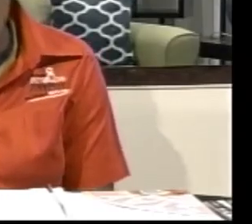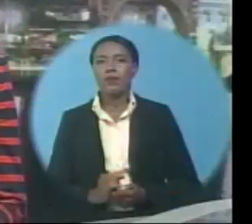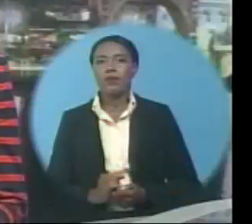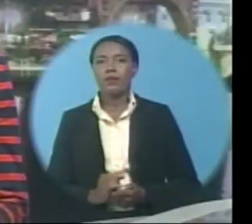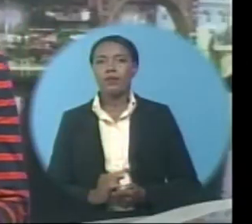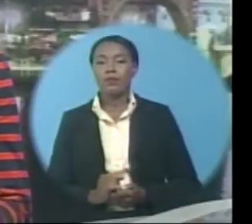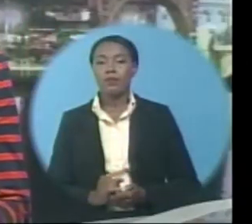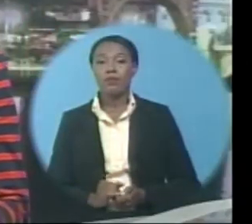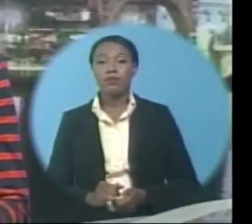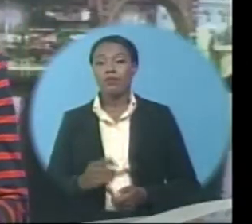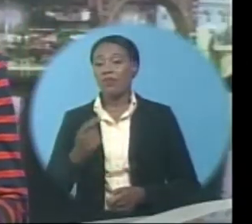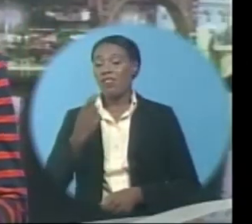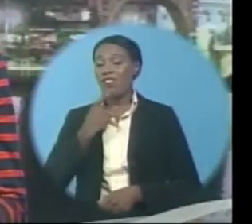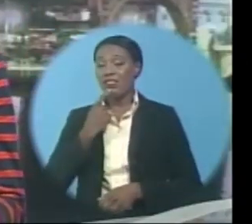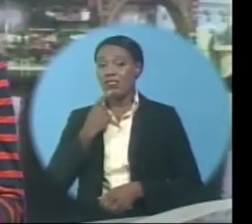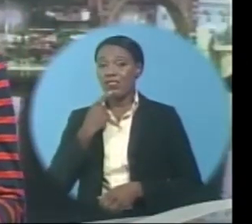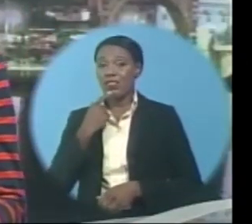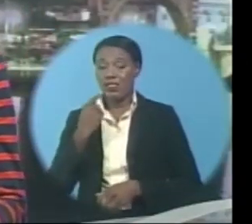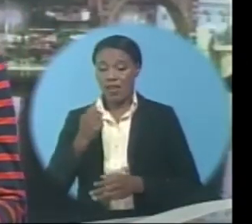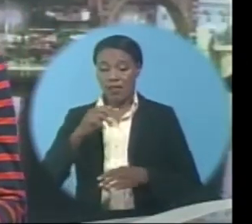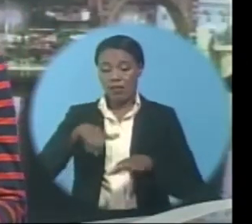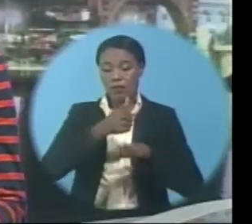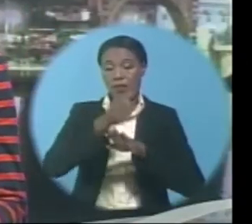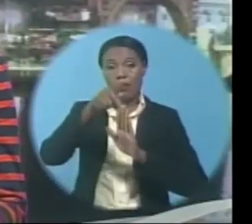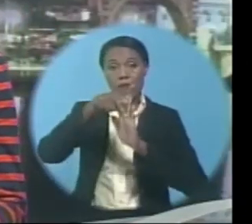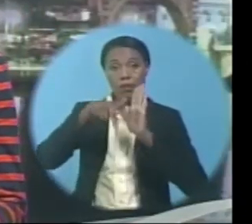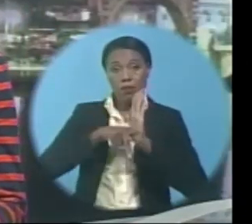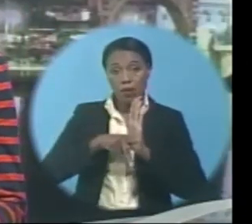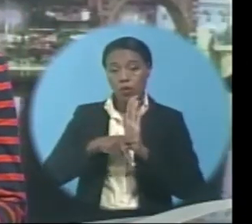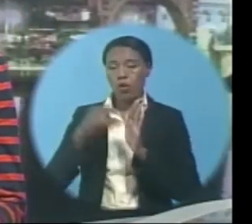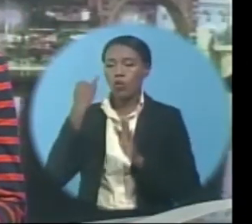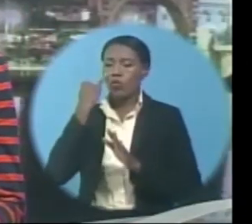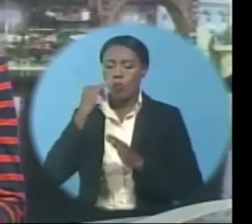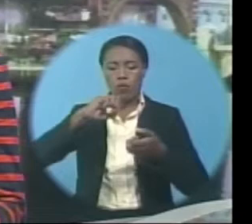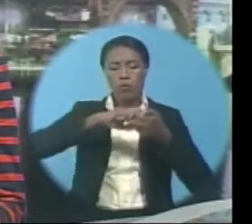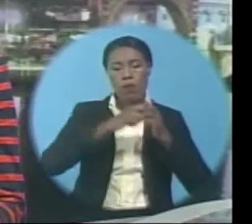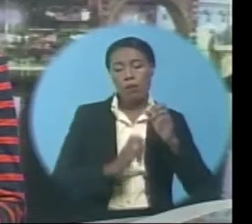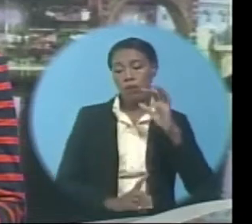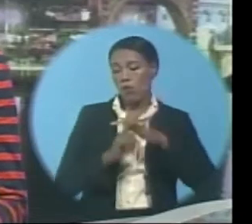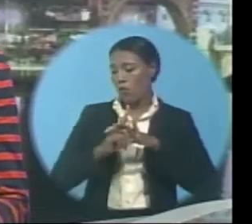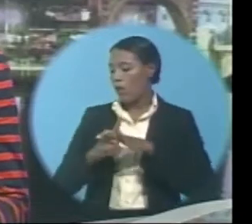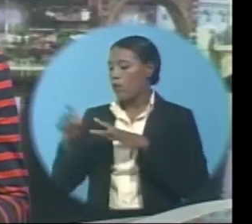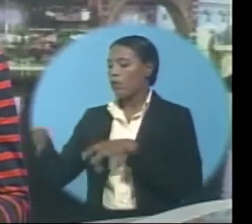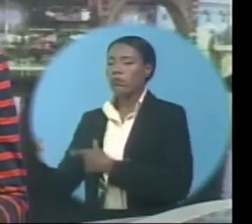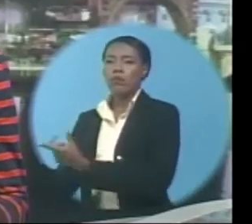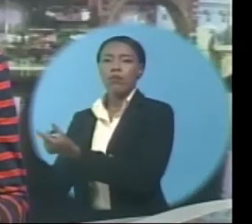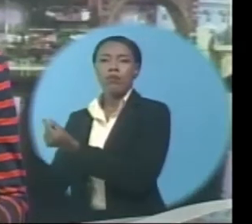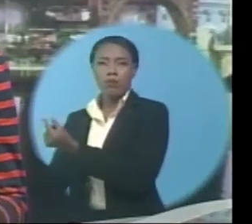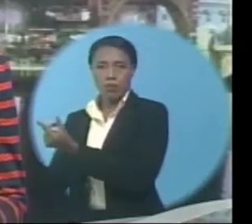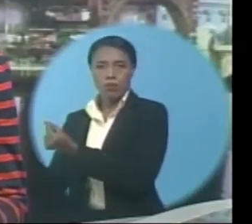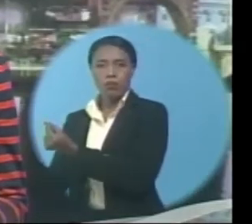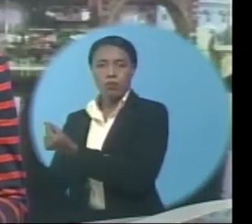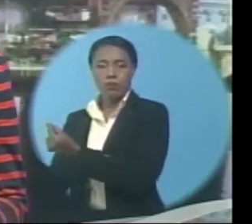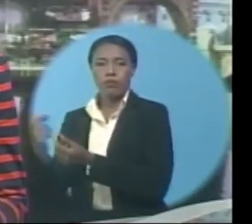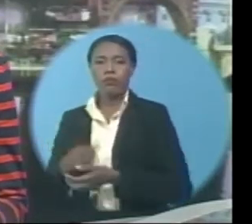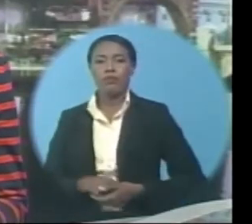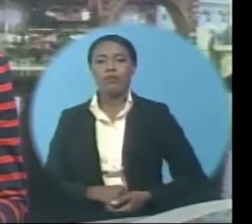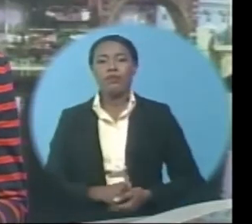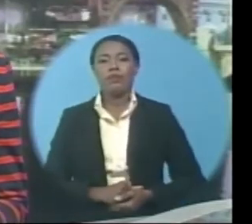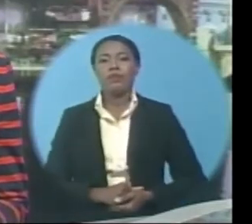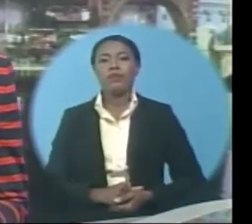environment. She says the existence of policies will also inform businesses on how to respond to certain